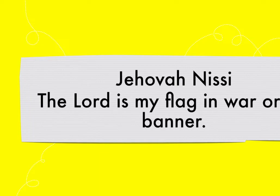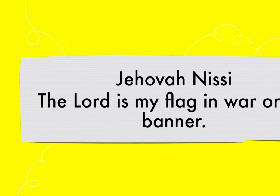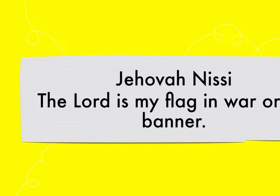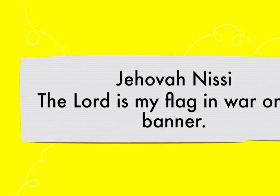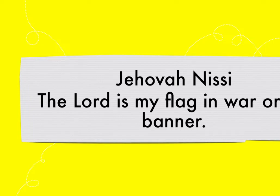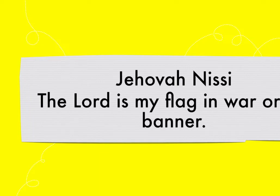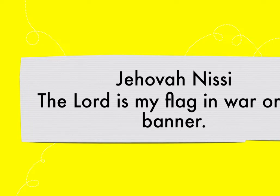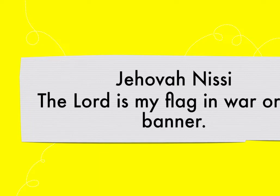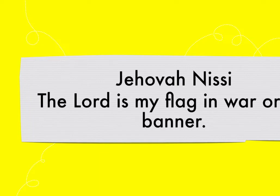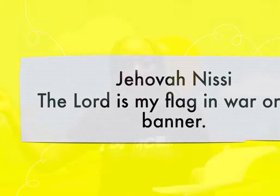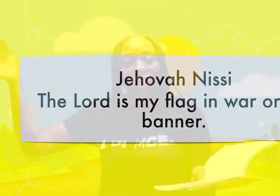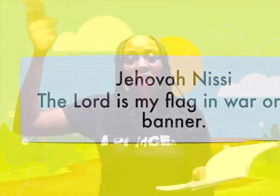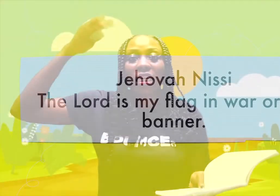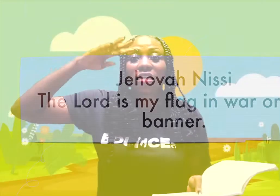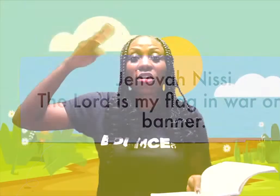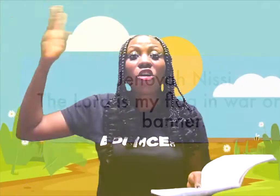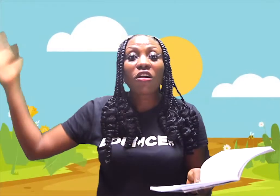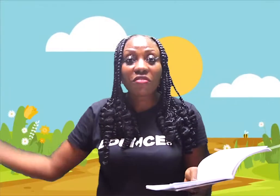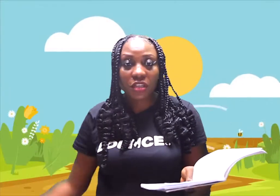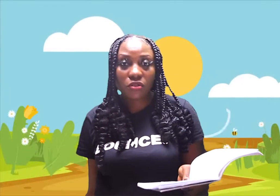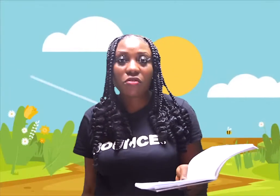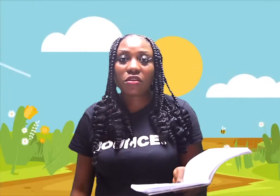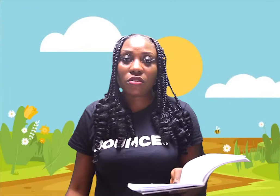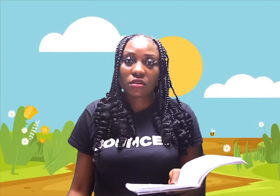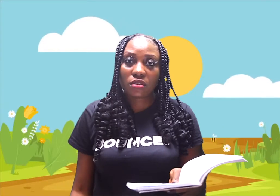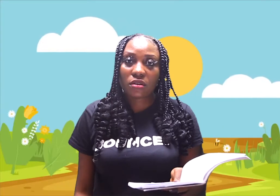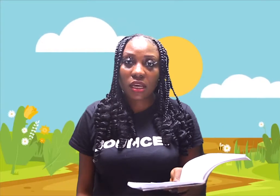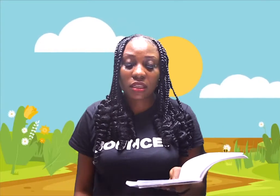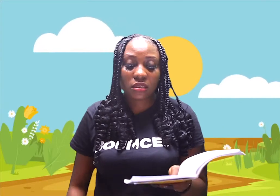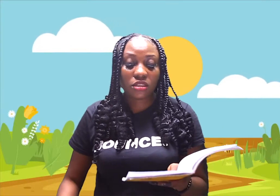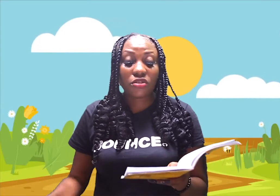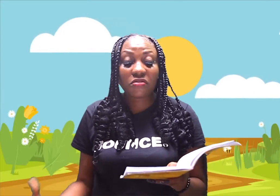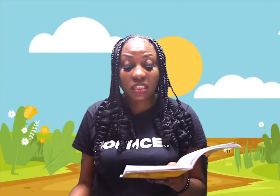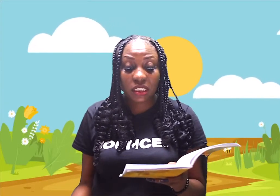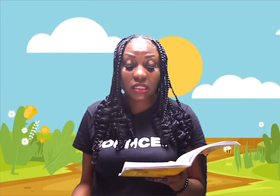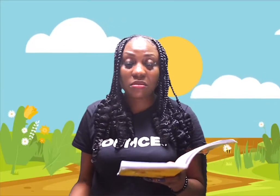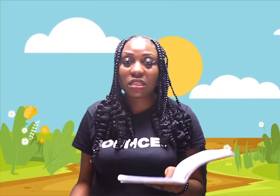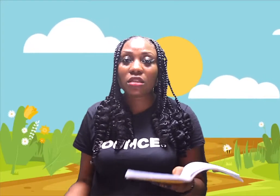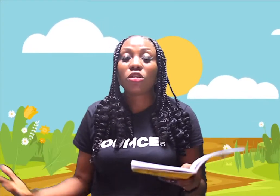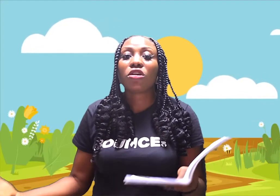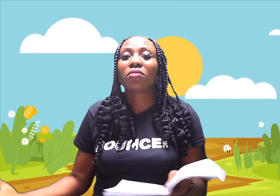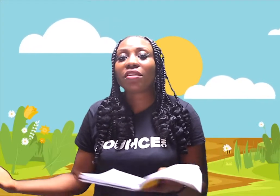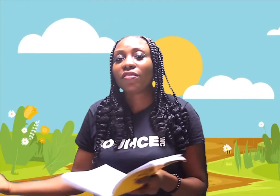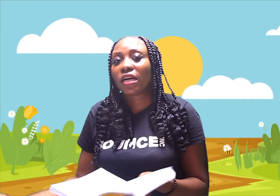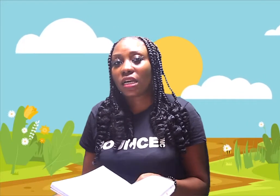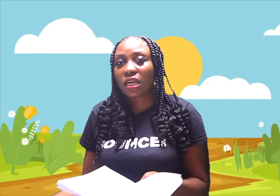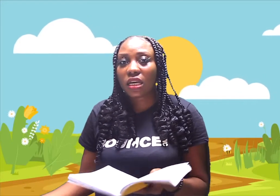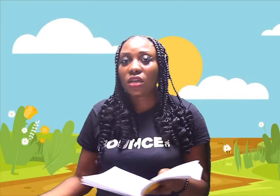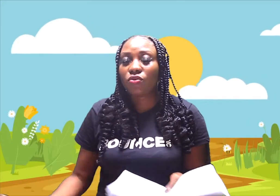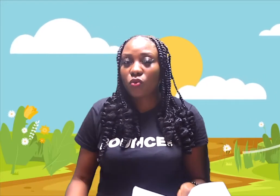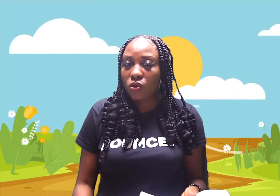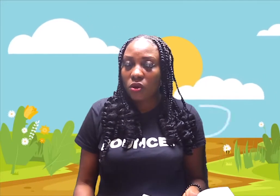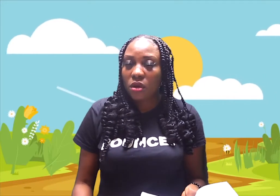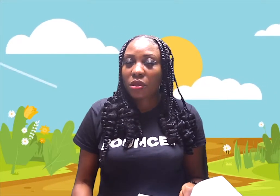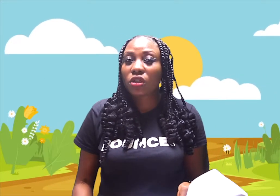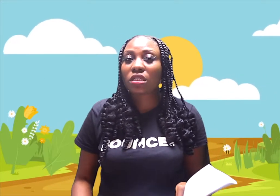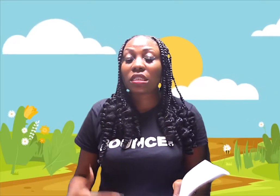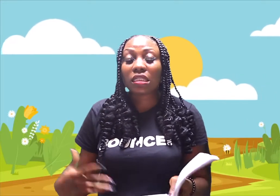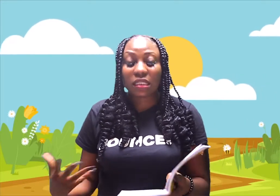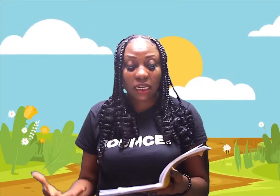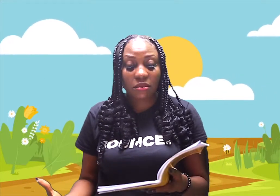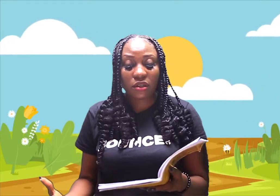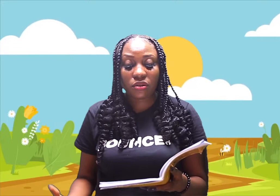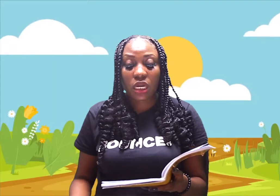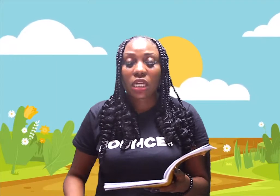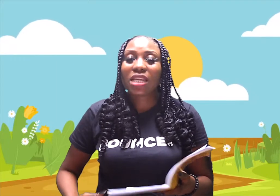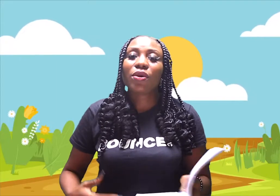my banner. Okay? Like he's a covering over us. Okay? Jehovah Nissi means the Lord my flag in war. Because